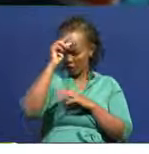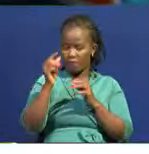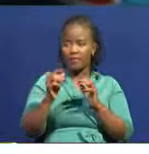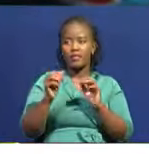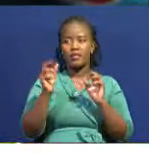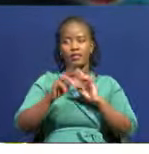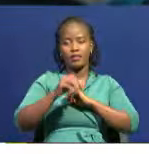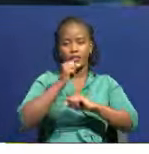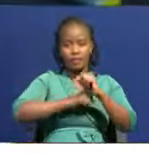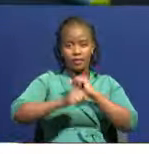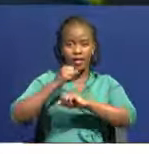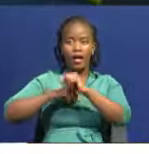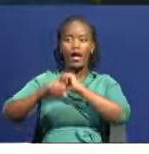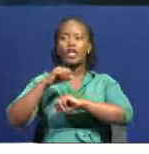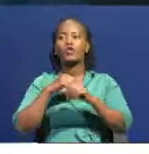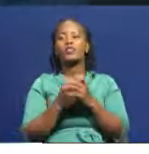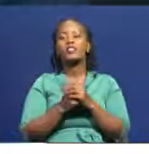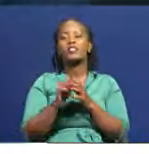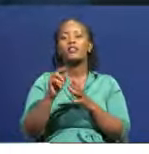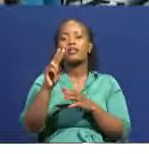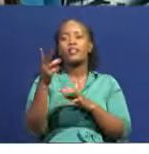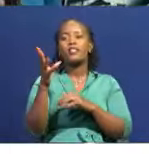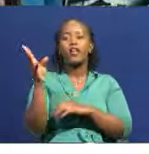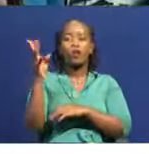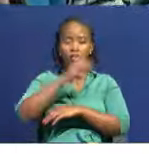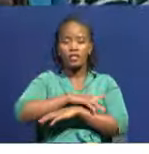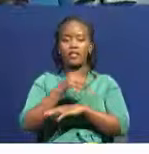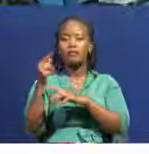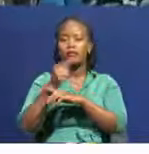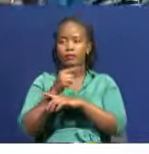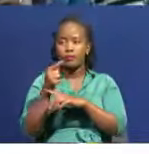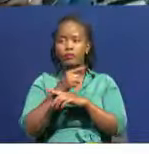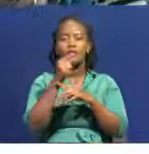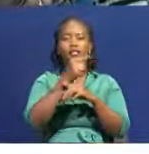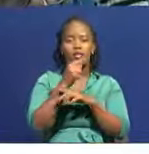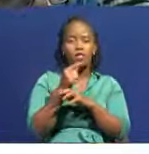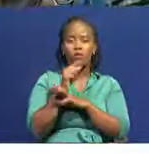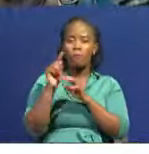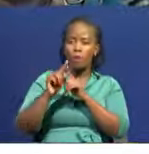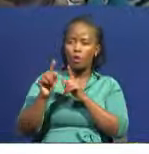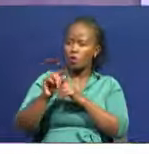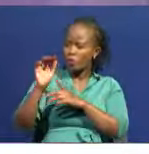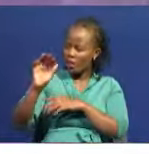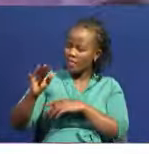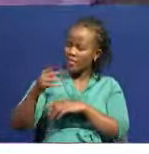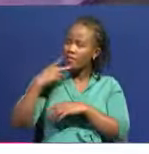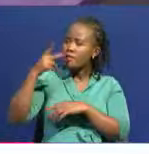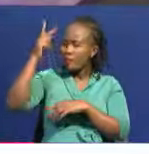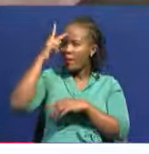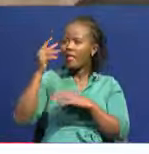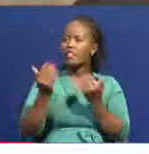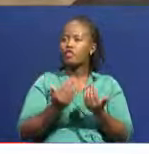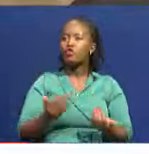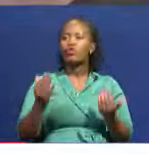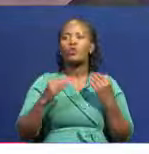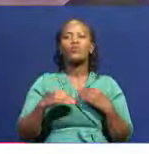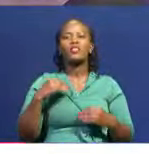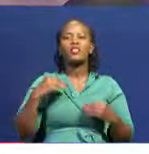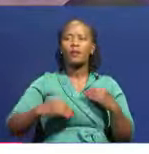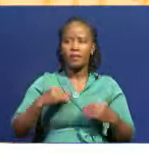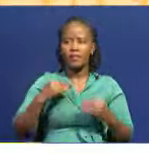responding. Mafunzo haya ya siku mbili pia yalitumiwa kuhimiza wazazi wa watoto wenye mahitaji maalum kuwahamasisha pamoja na kuchochea